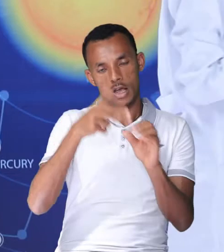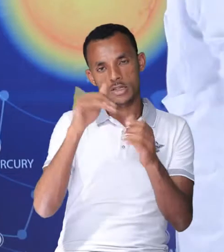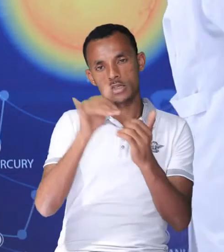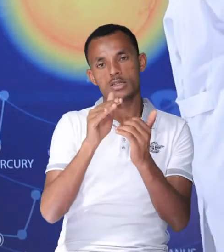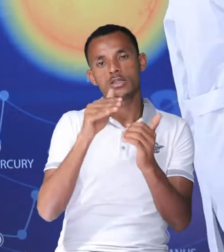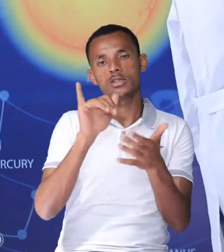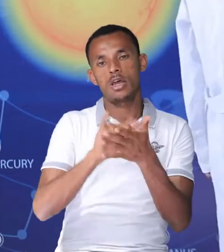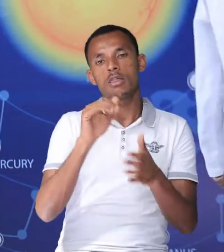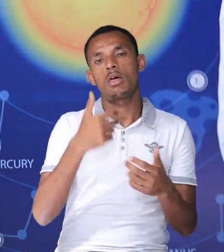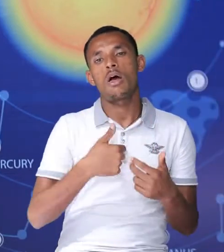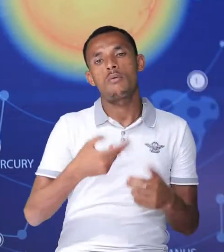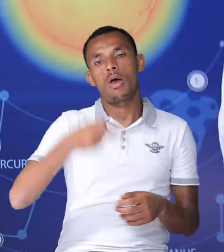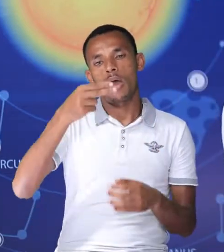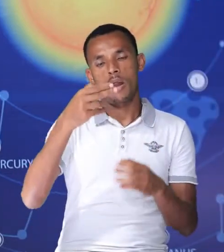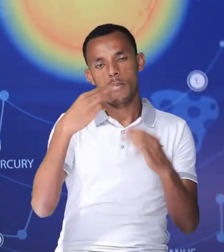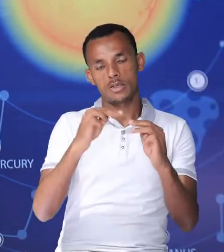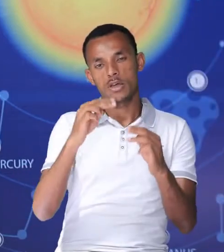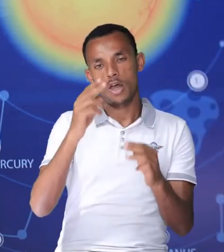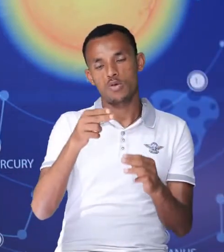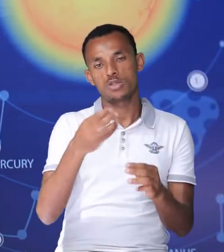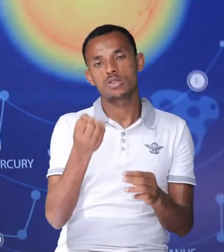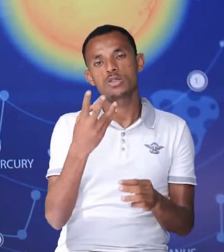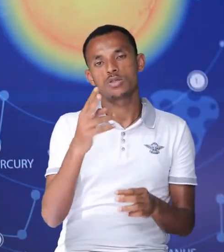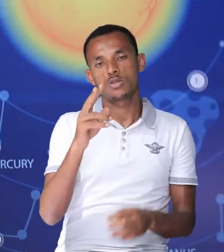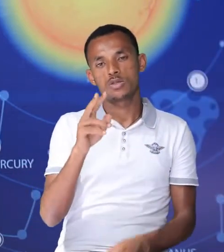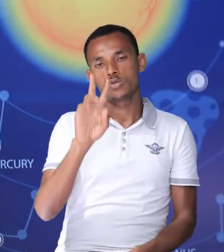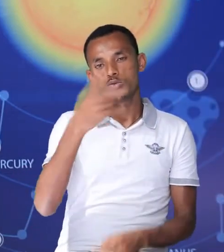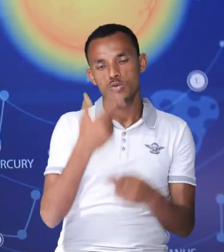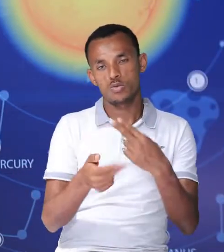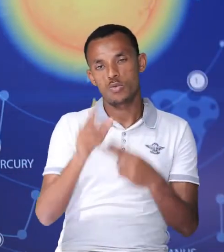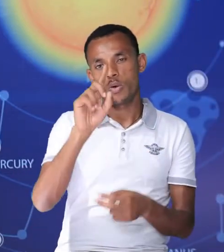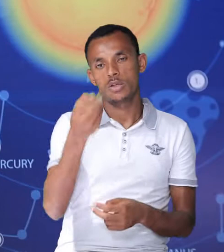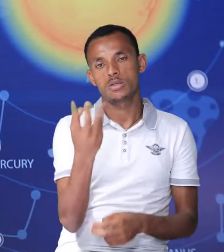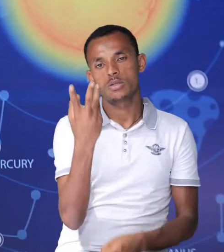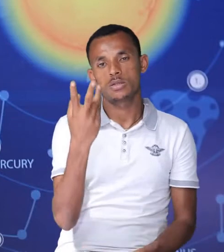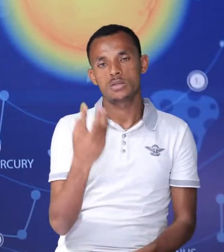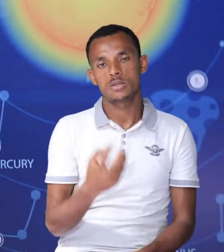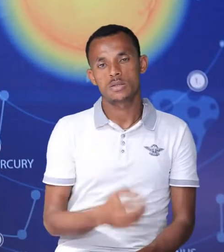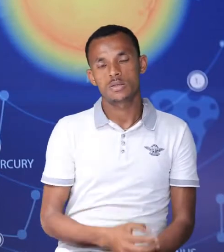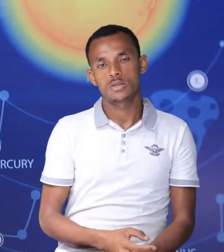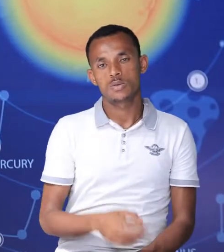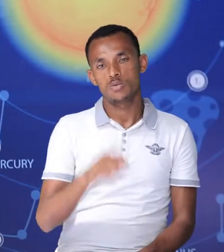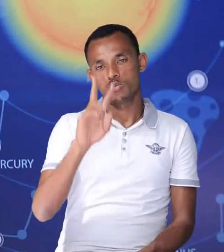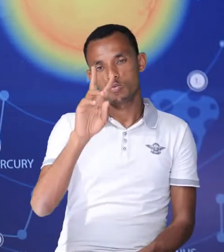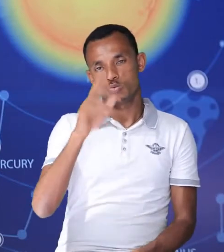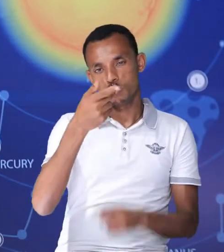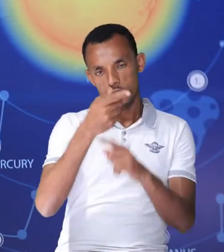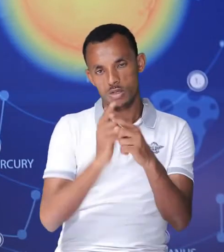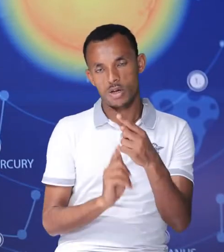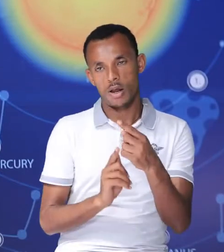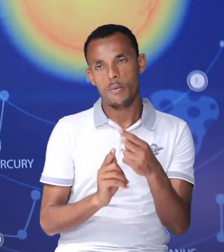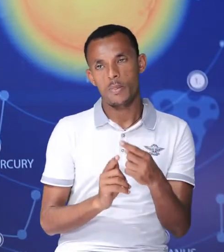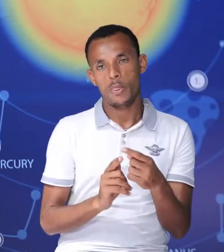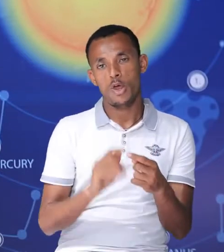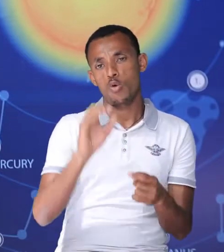this, hydrogen, here we have 2, so 2 times 1 is 2 gram,